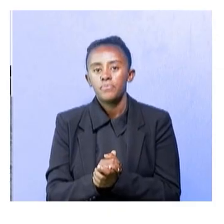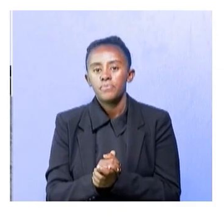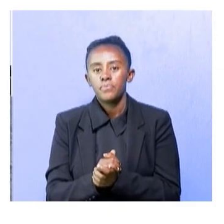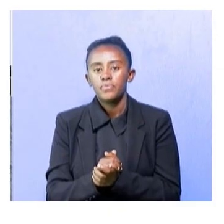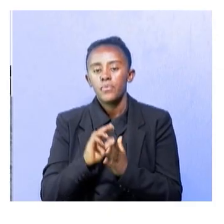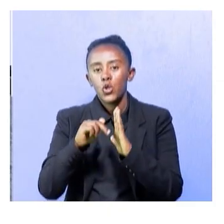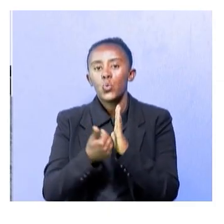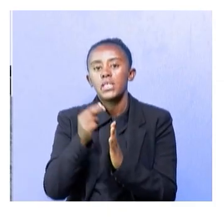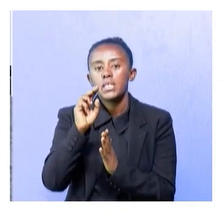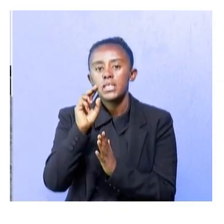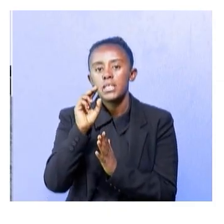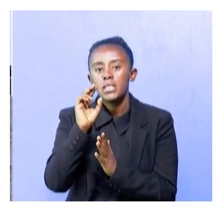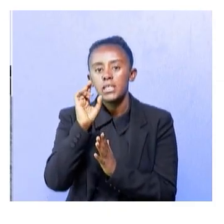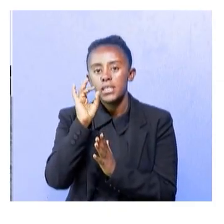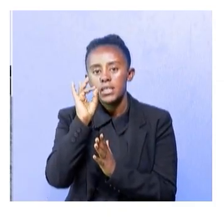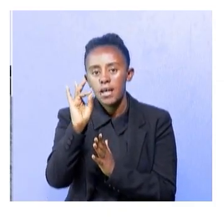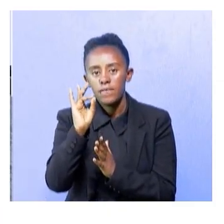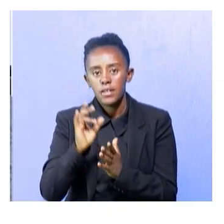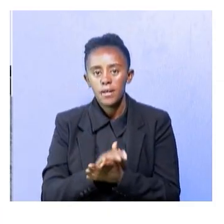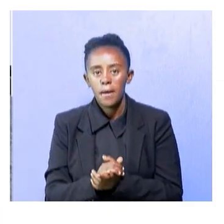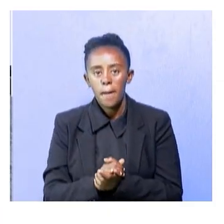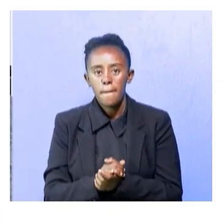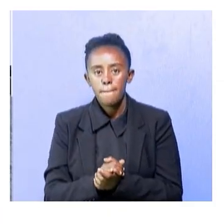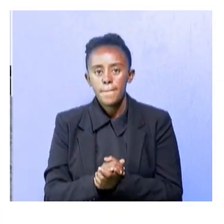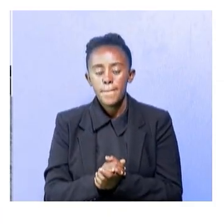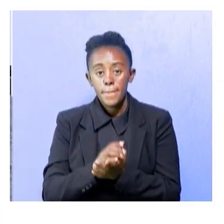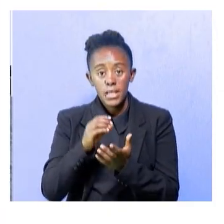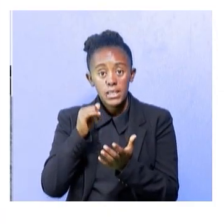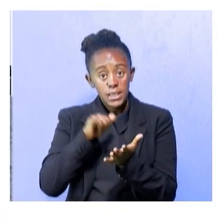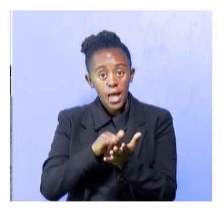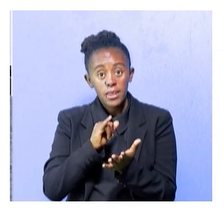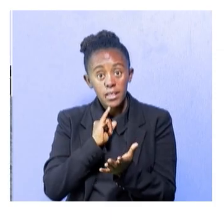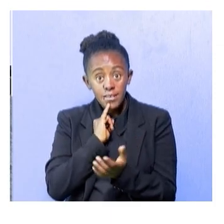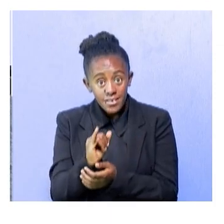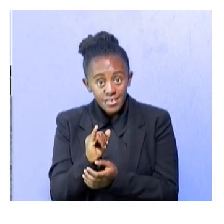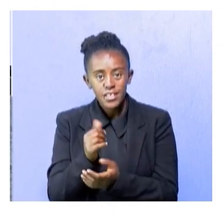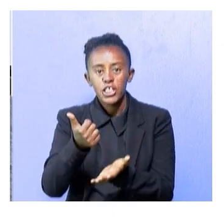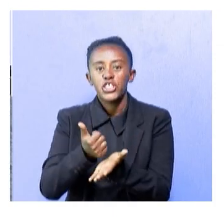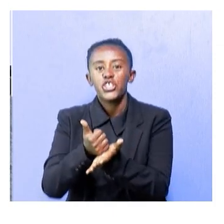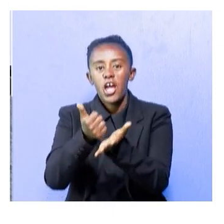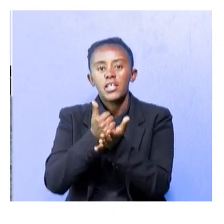Unit 7. That is charity.